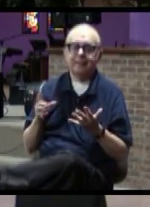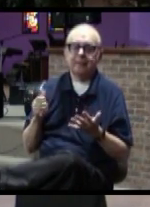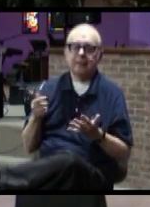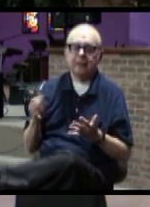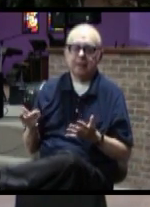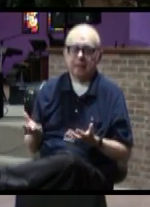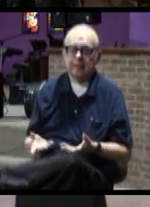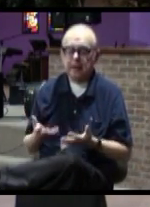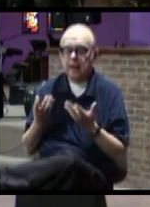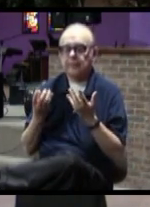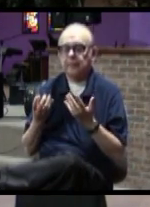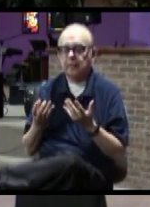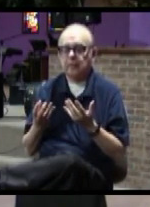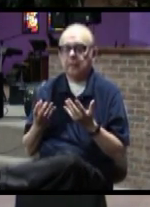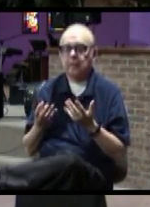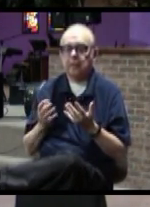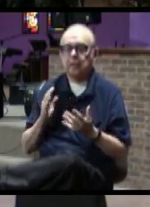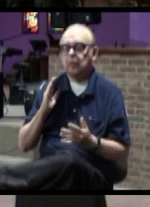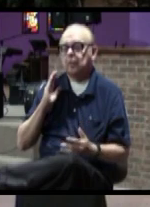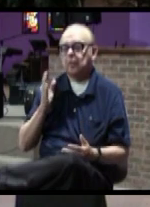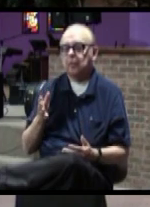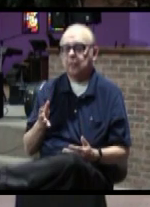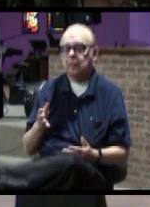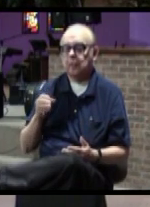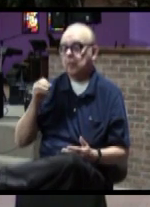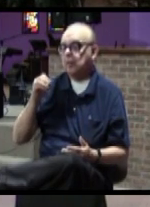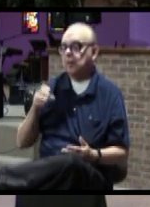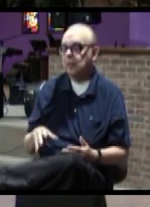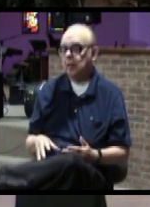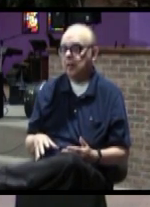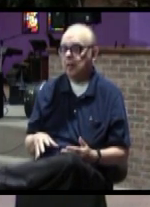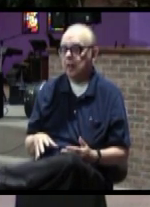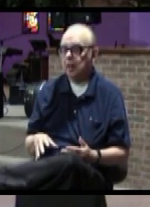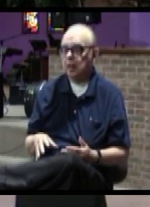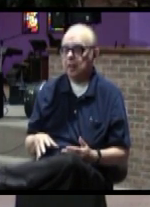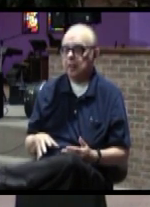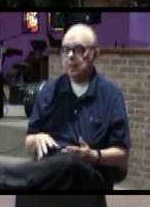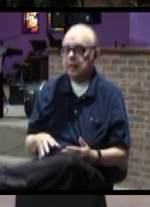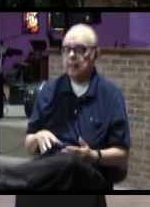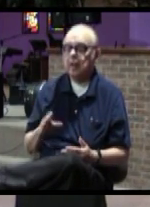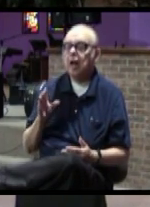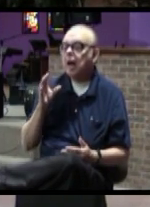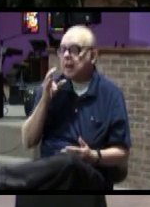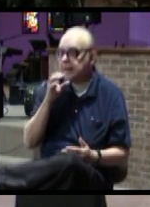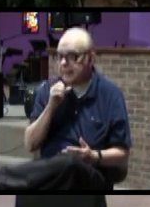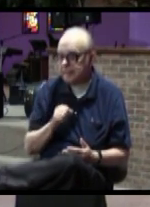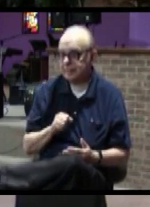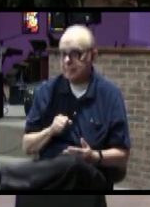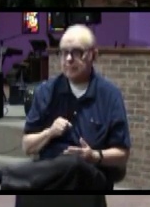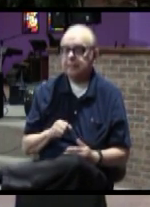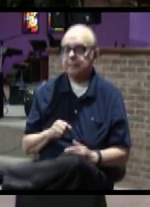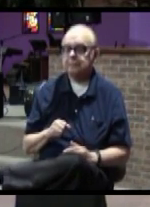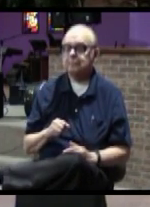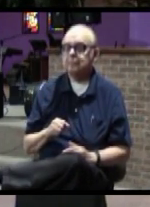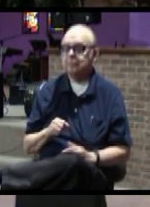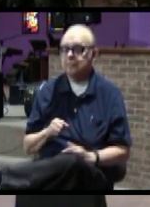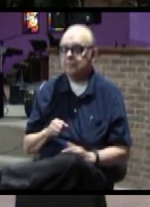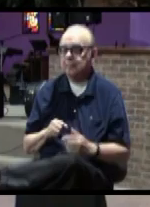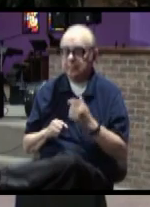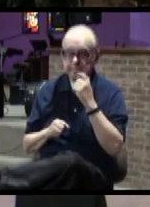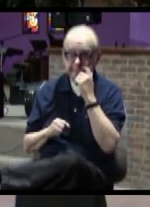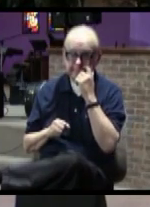fire. A log out of the fire, ladies and gentlemen, will lose its heat.